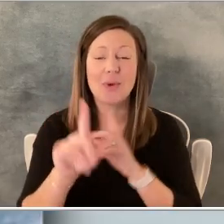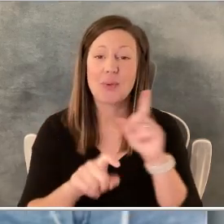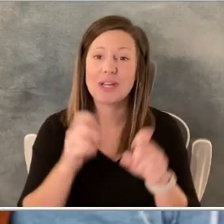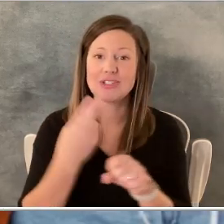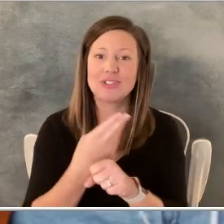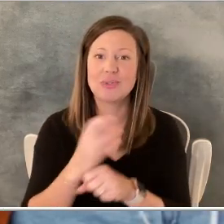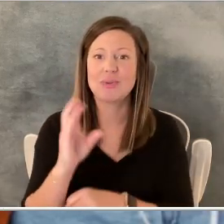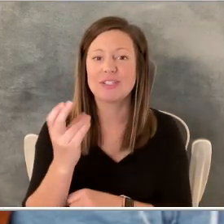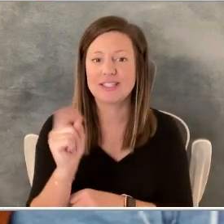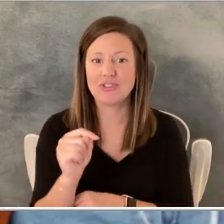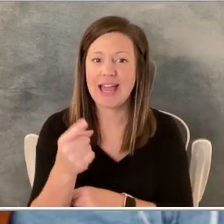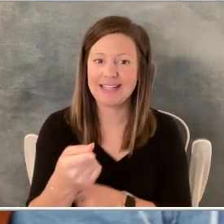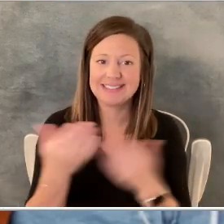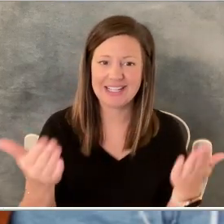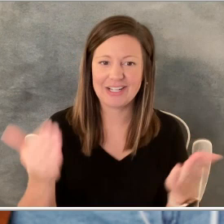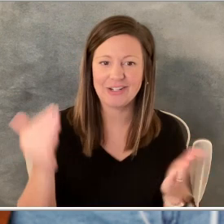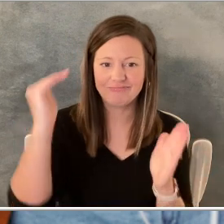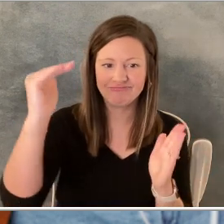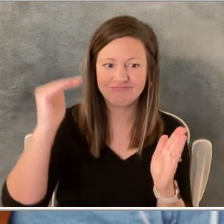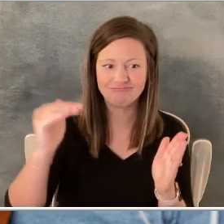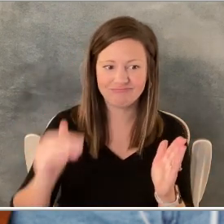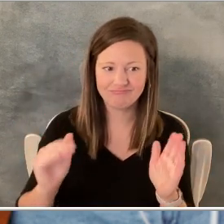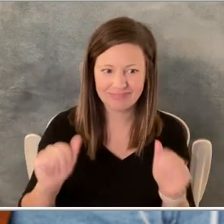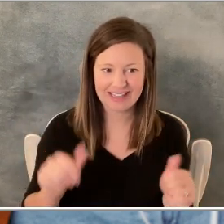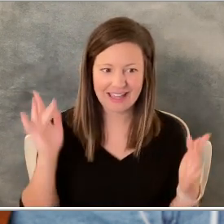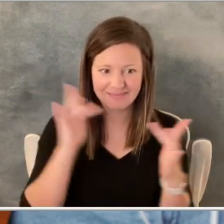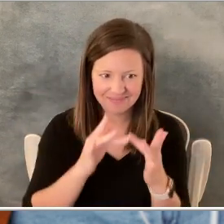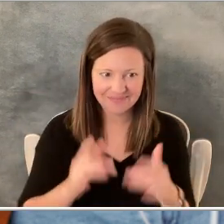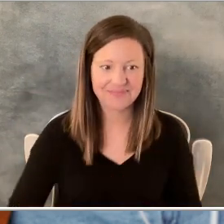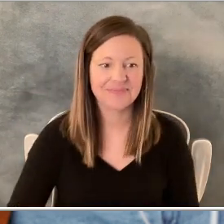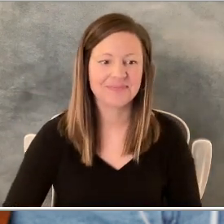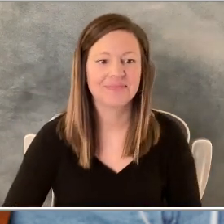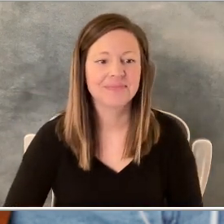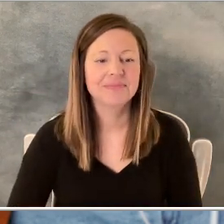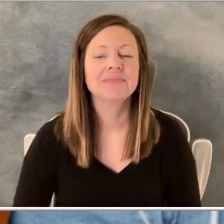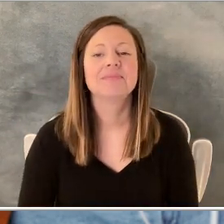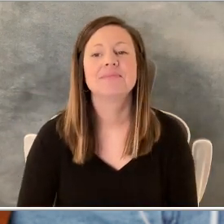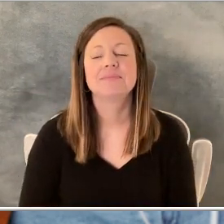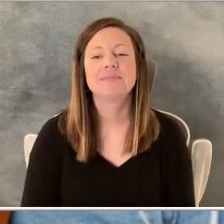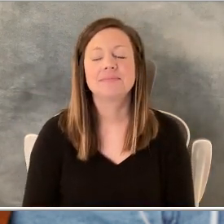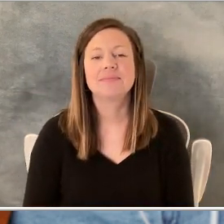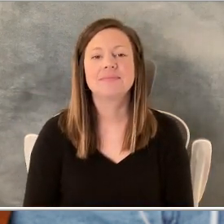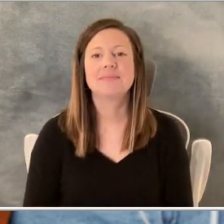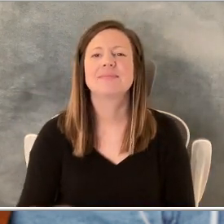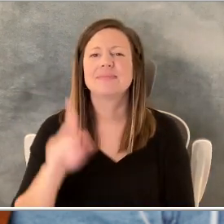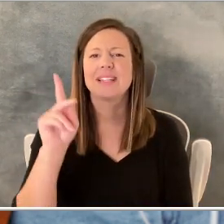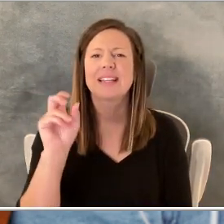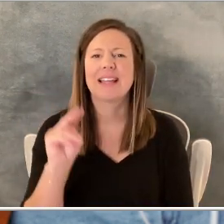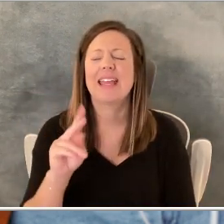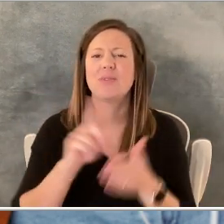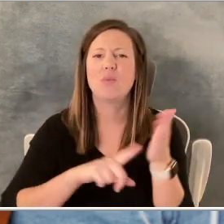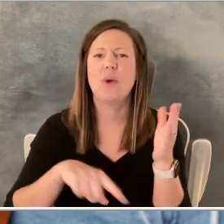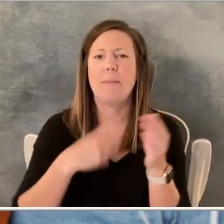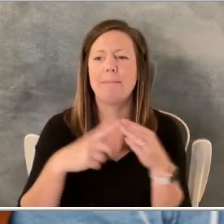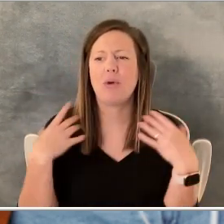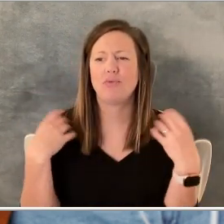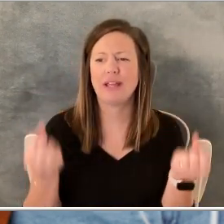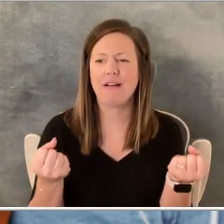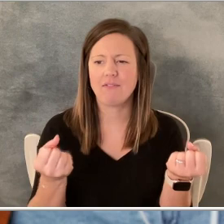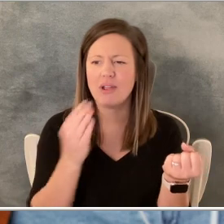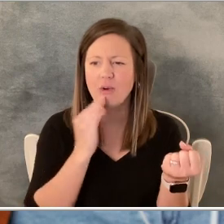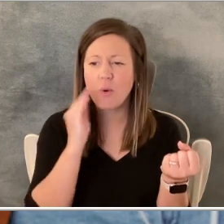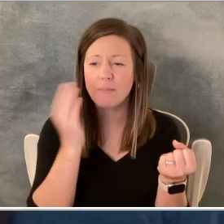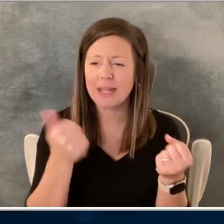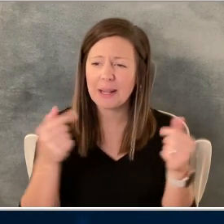You can email the Medical News Network. Information is right there on your screen. Ken, how about recovery at home from HIFU? Any pain,